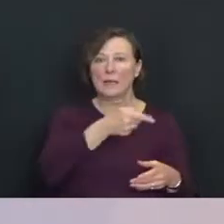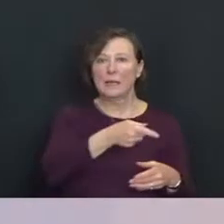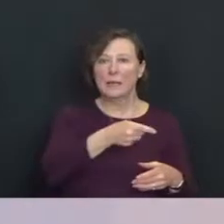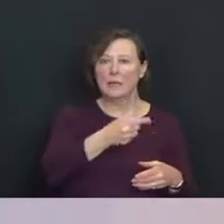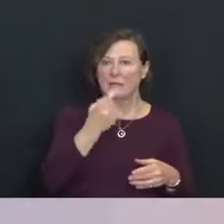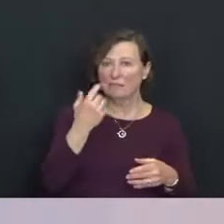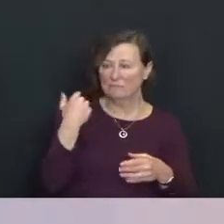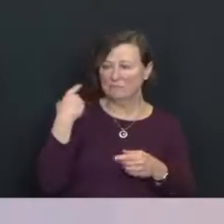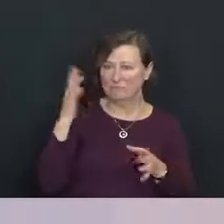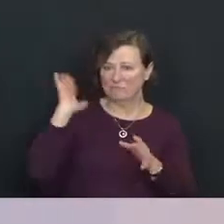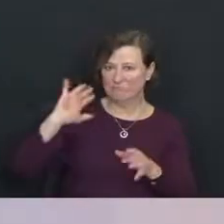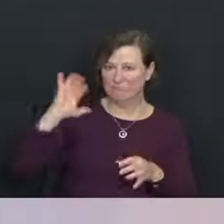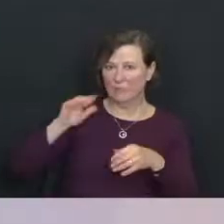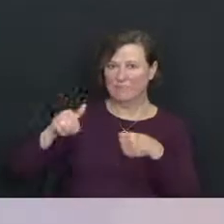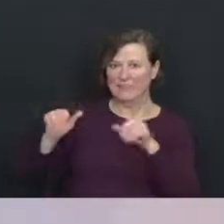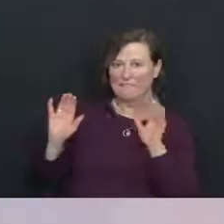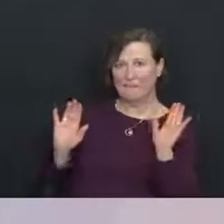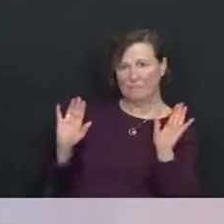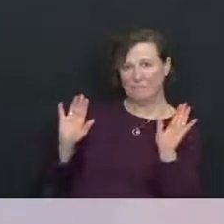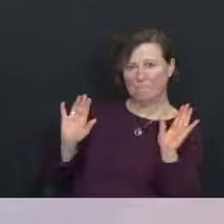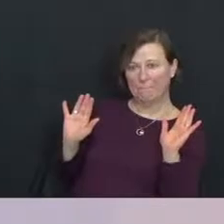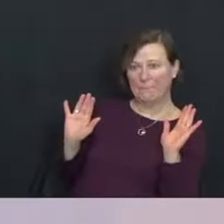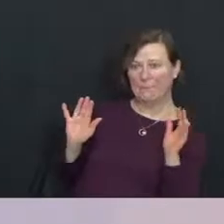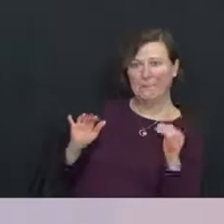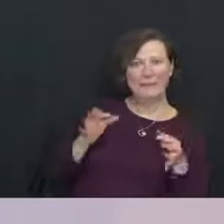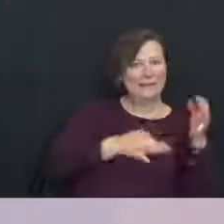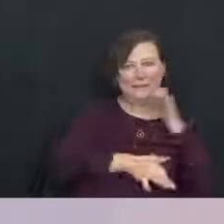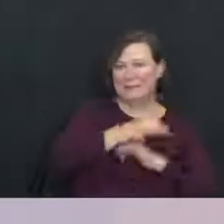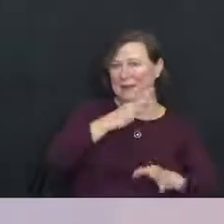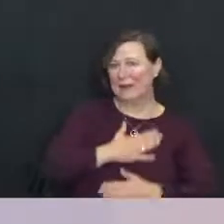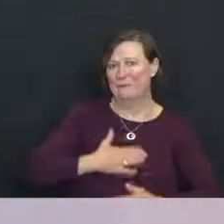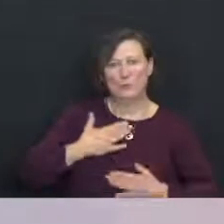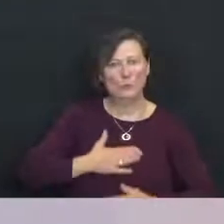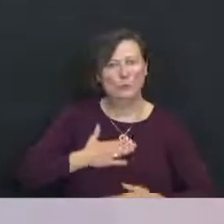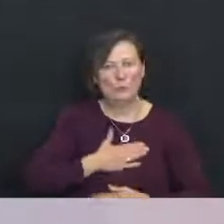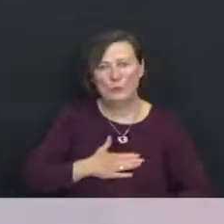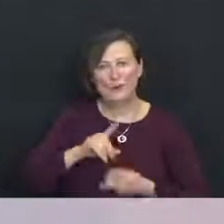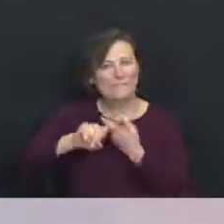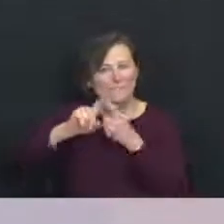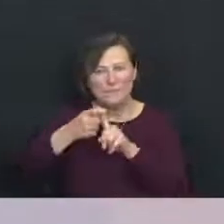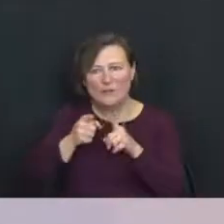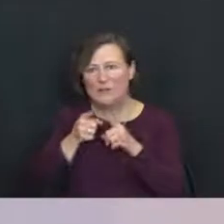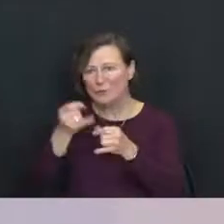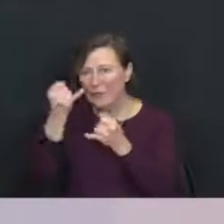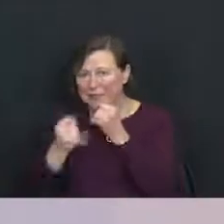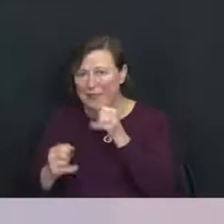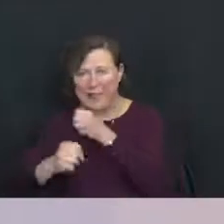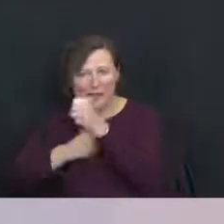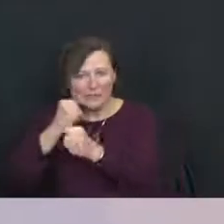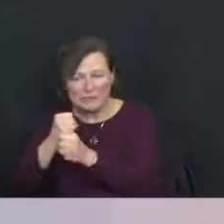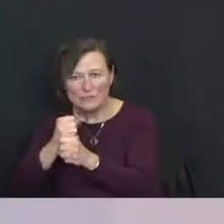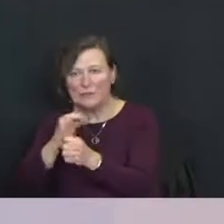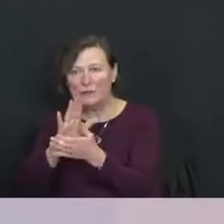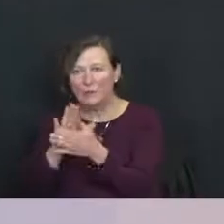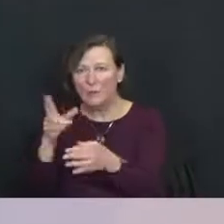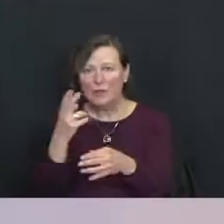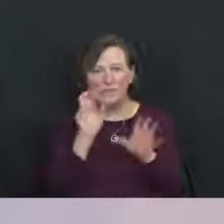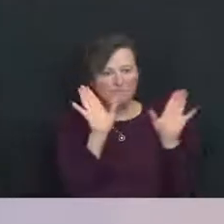sacrificed. Instead of enjoying his friends during their last year of school together, he had hunkered down in